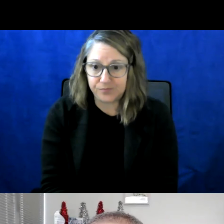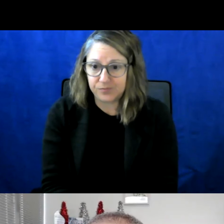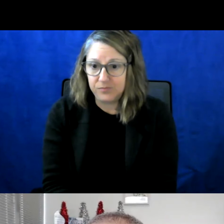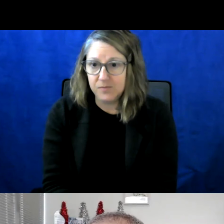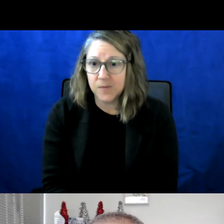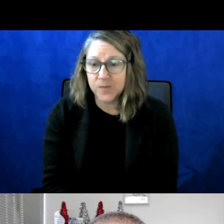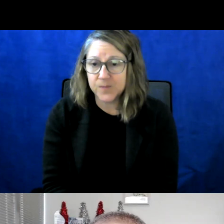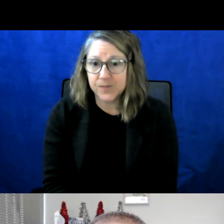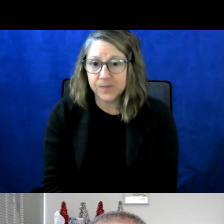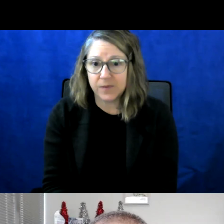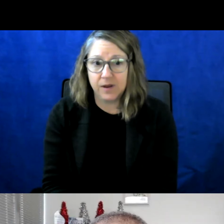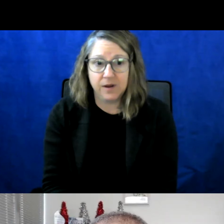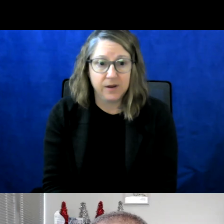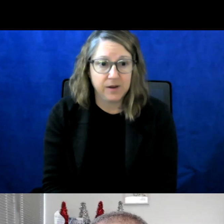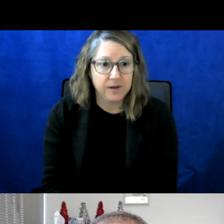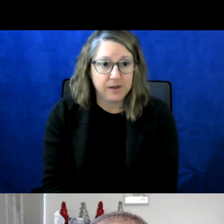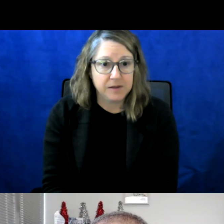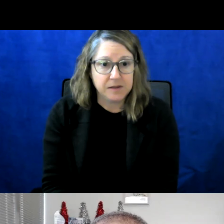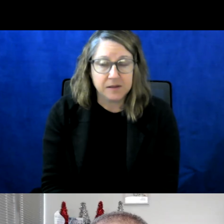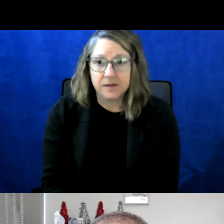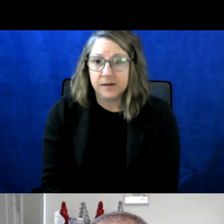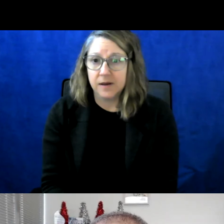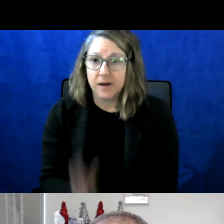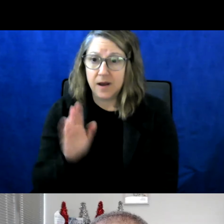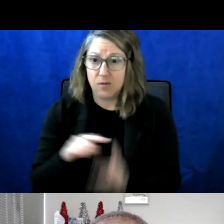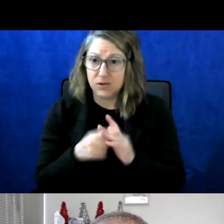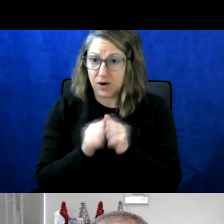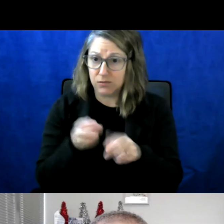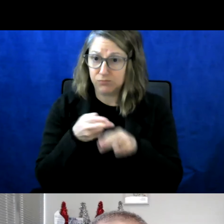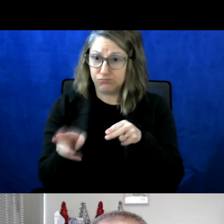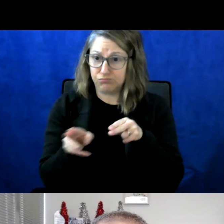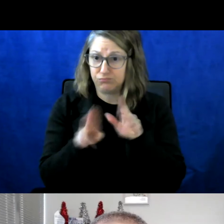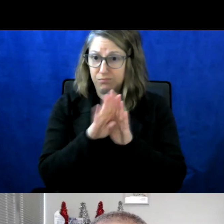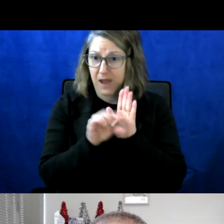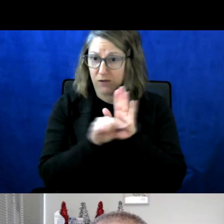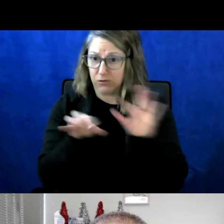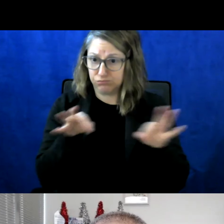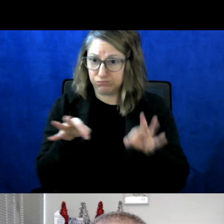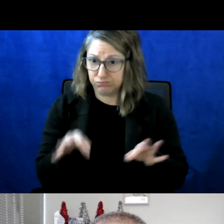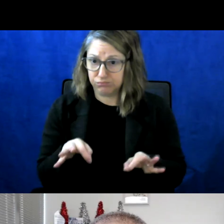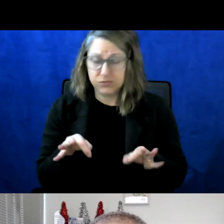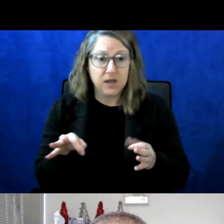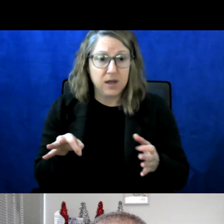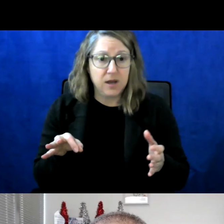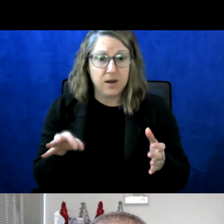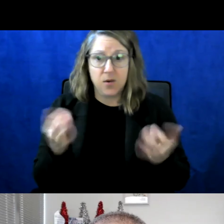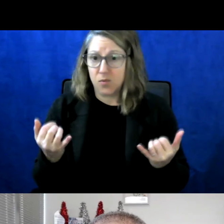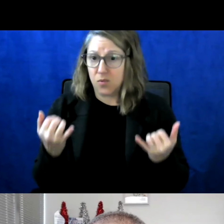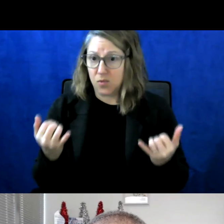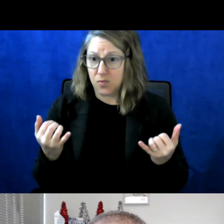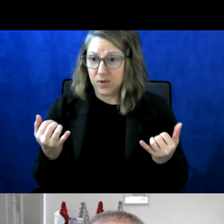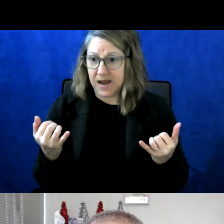I'm going to start by just giving you some brief background because, you know, we are